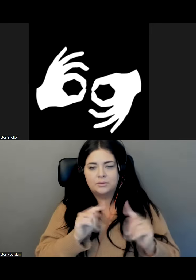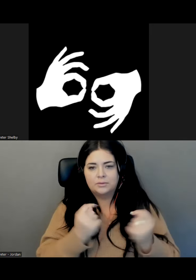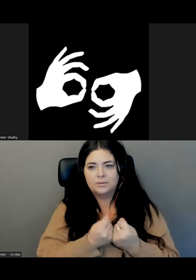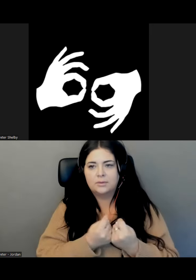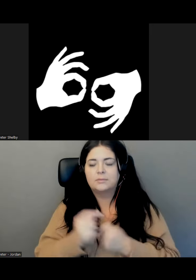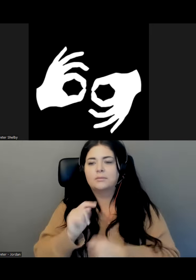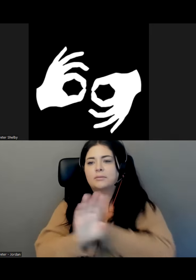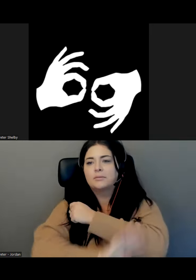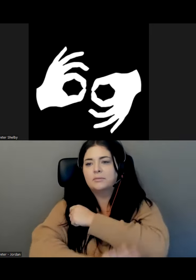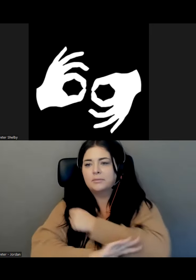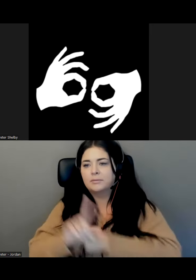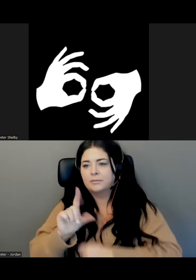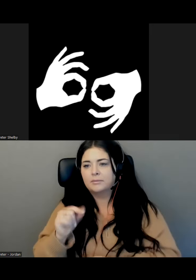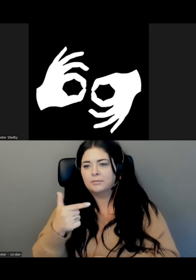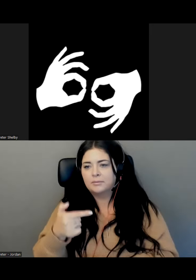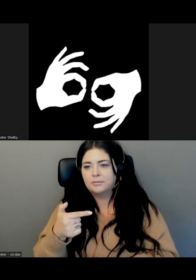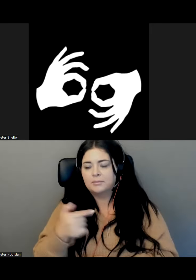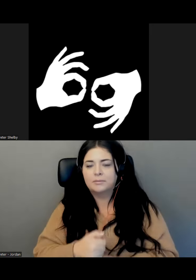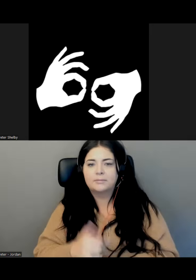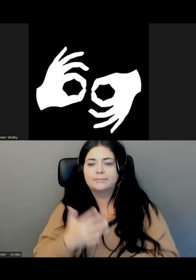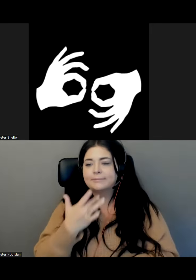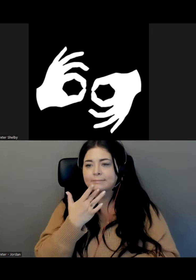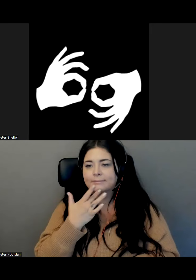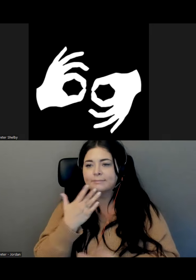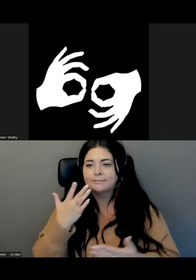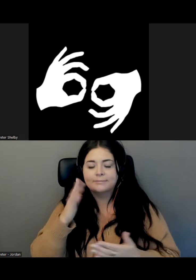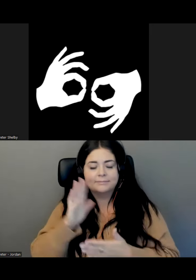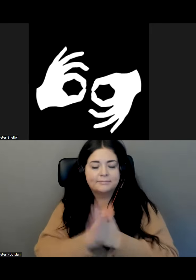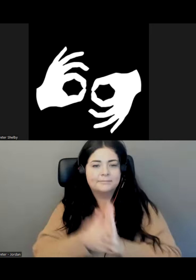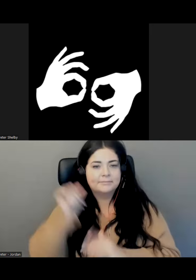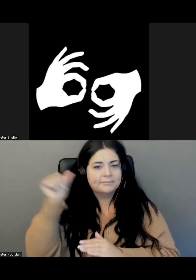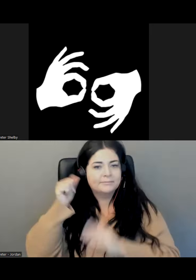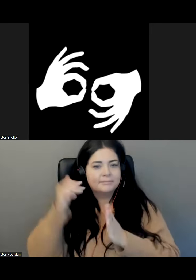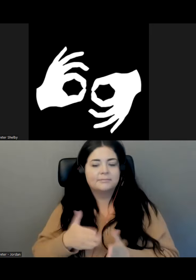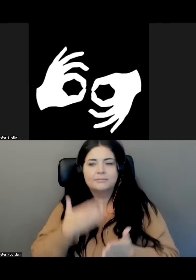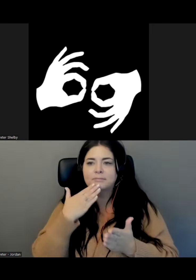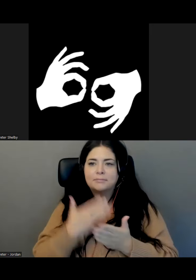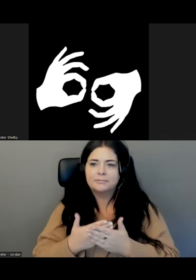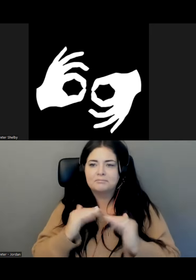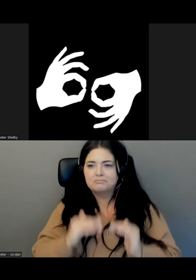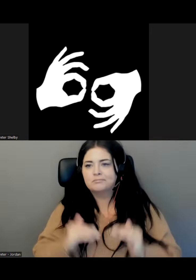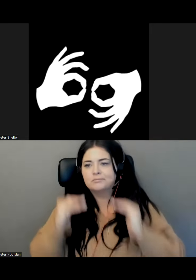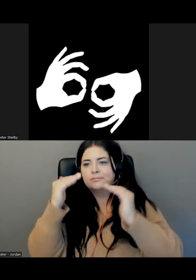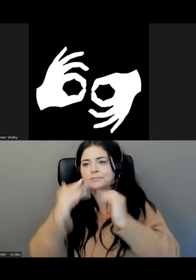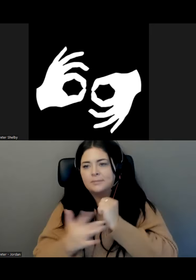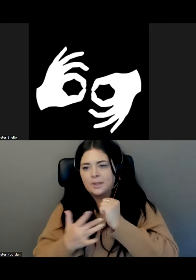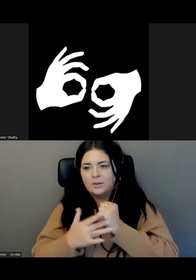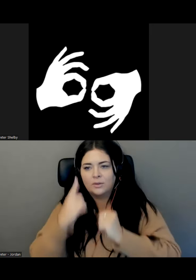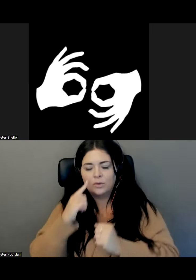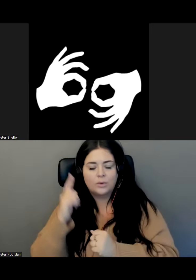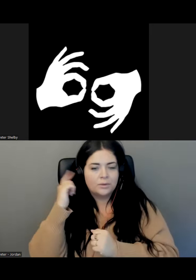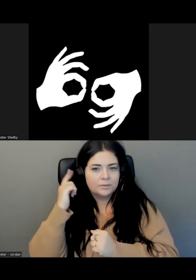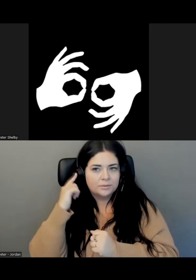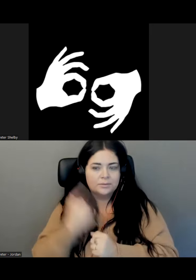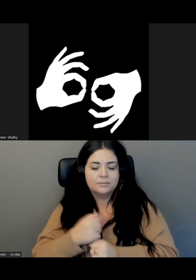2021. His favorite thing about being an audiologist is keeping up with advancements in hearing technology and seeing the